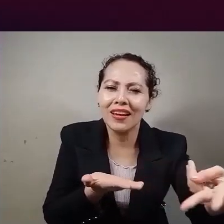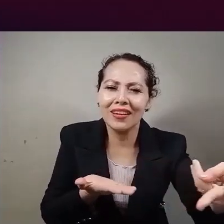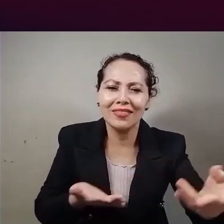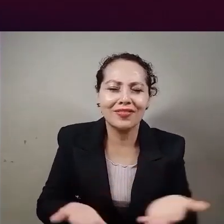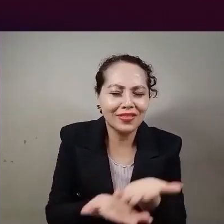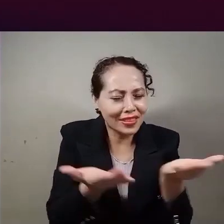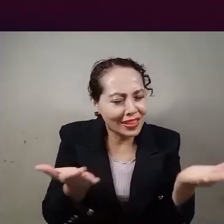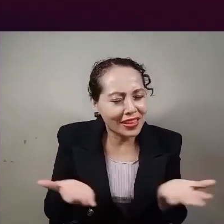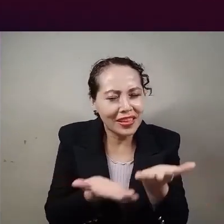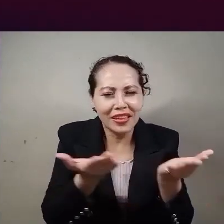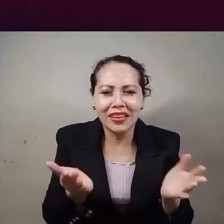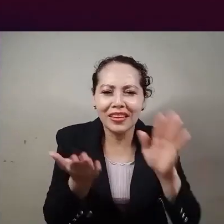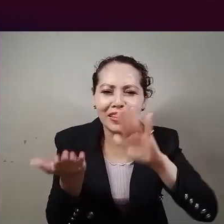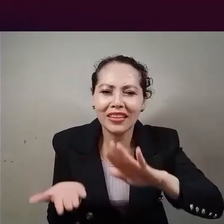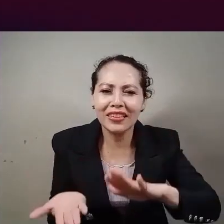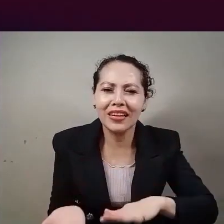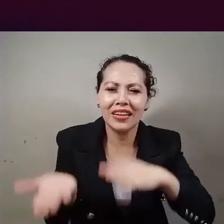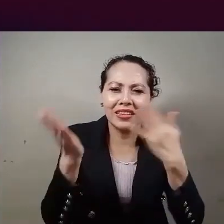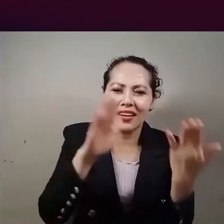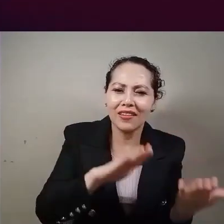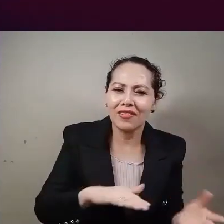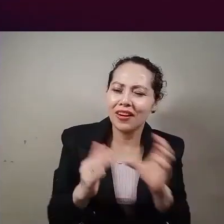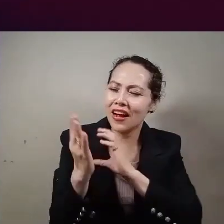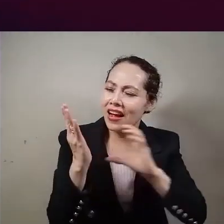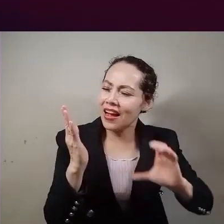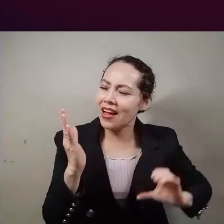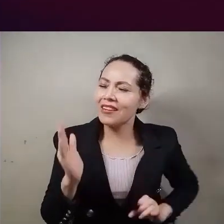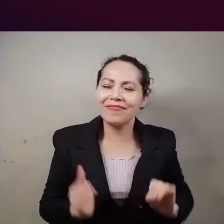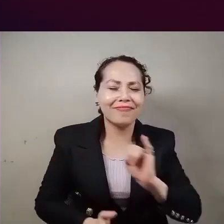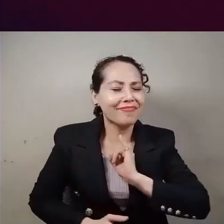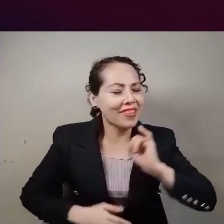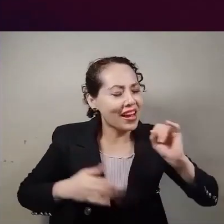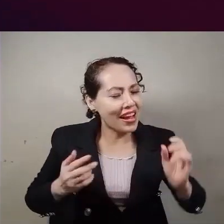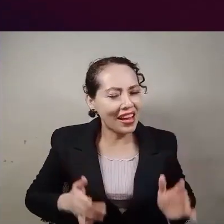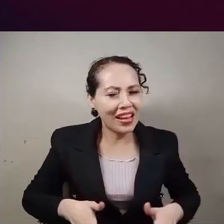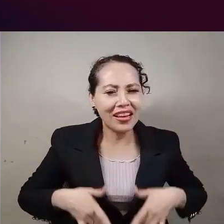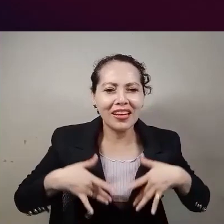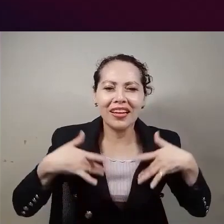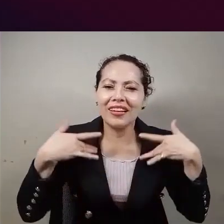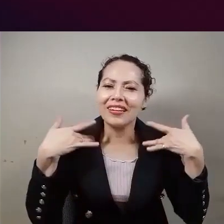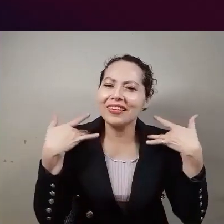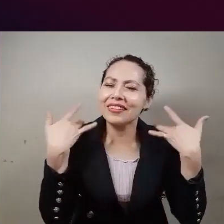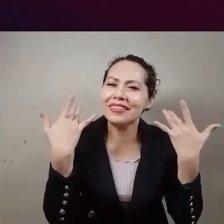laid here in the death of Christ.